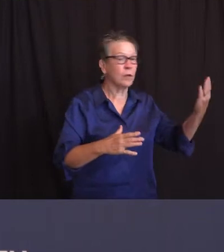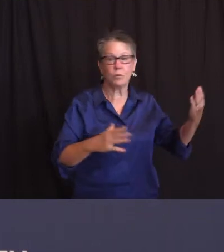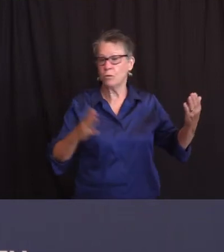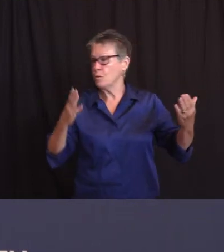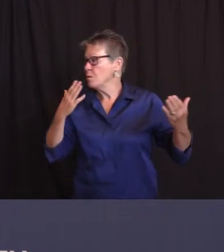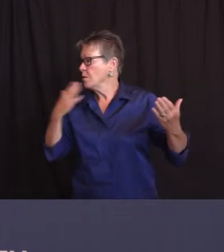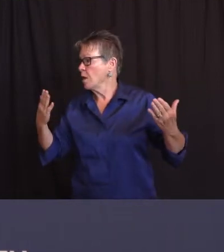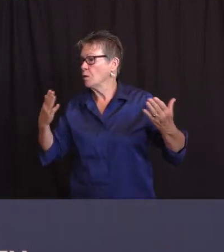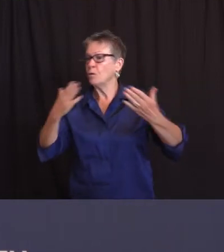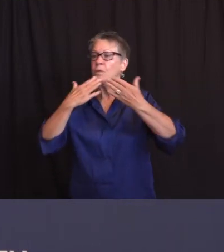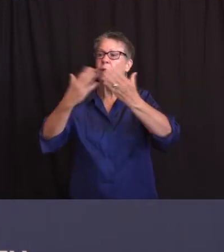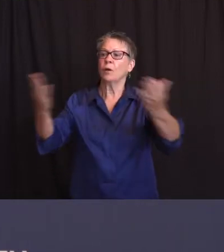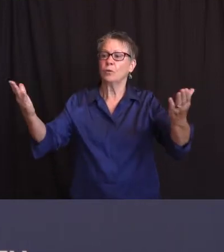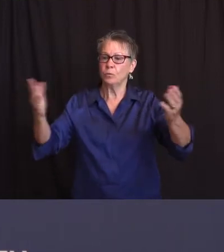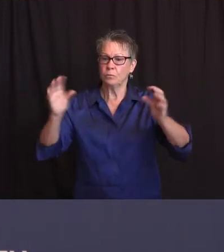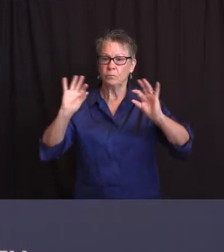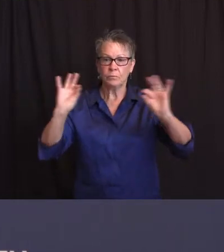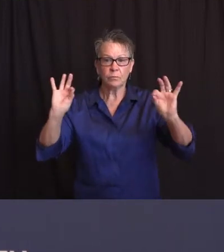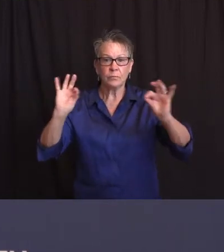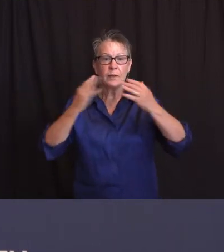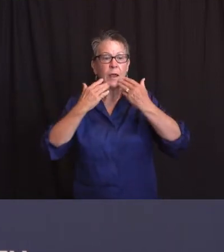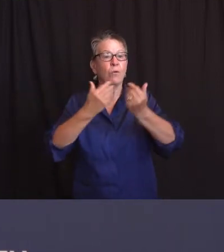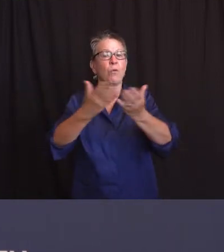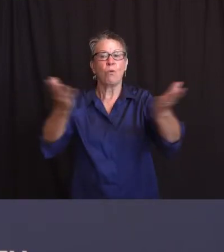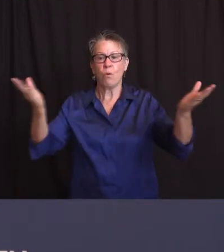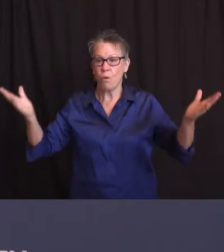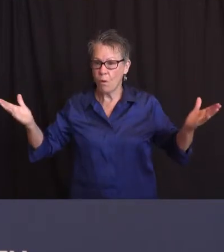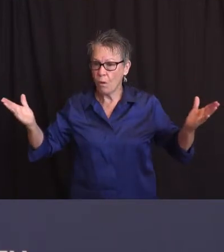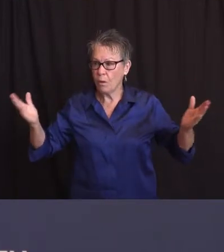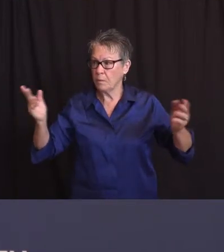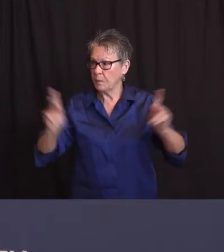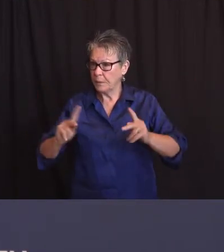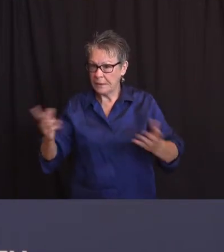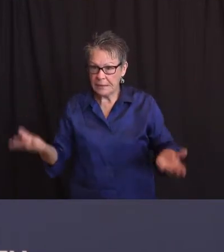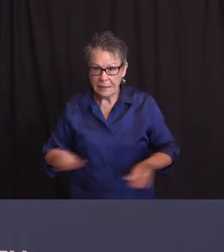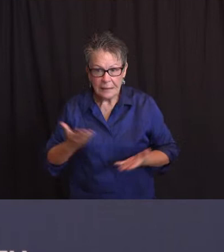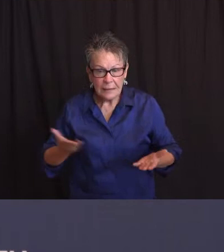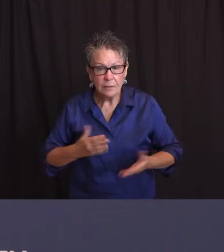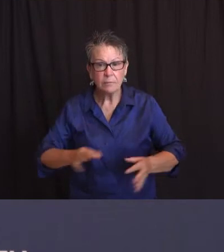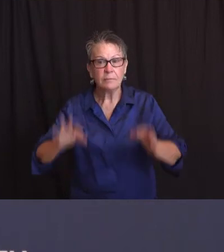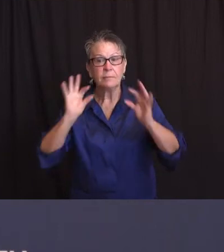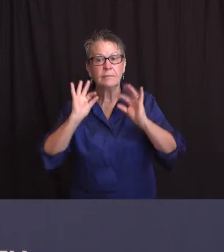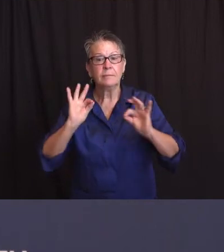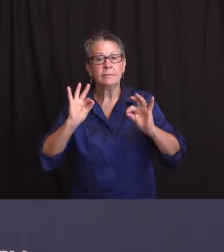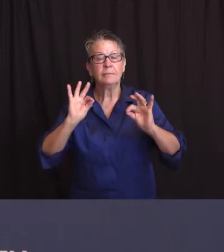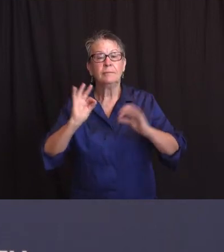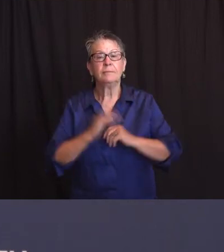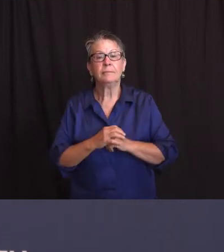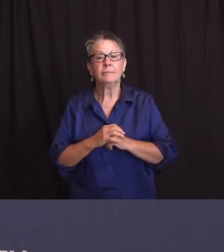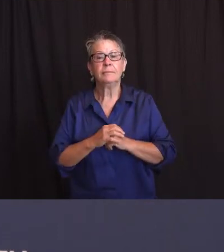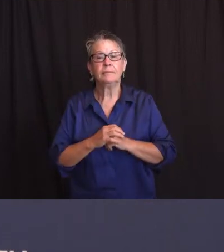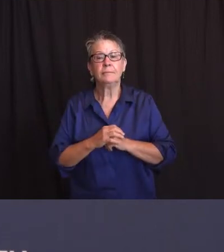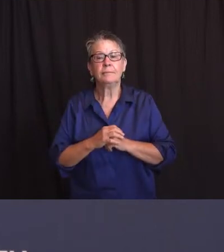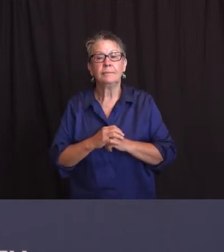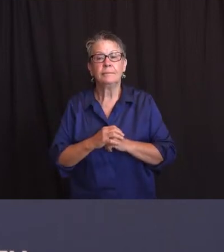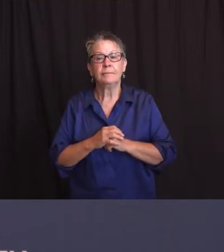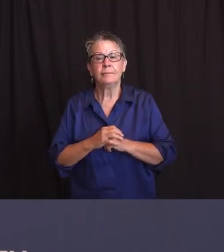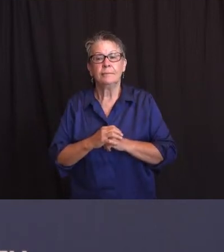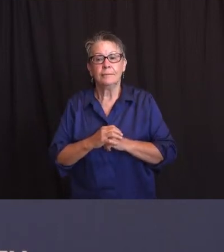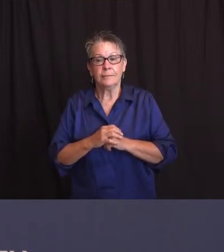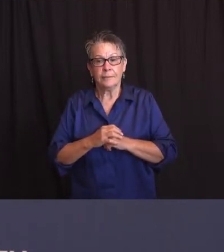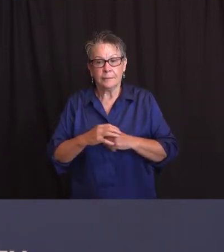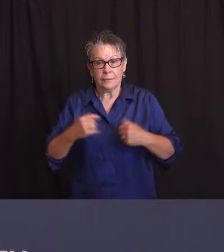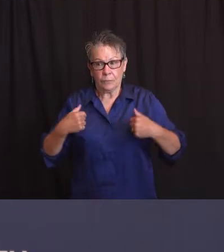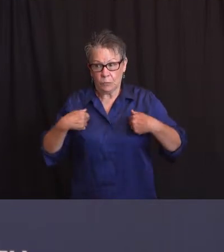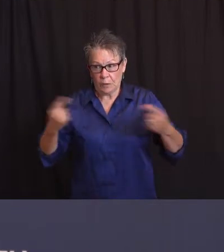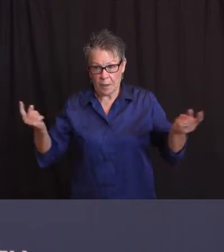that reminder. Paramel, Mahan, Cast of Thousands. Sarah had the mic today. Thank you. Again, thank you all. We will be back here, unless you